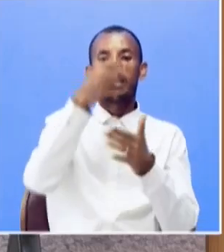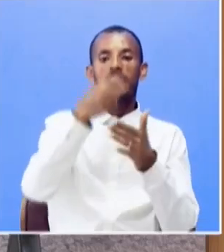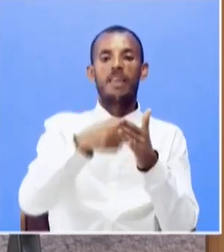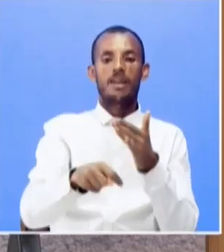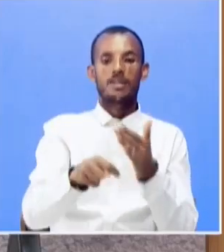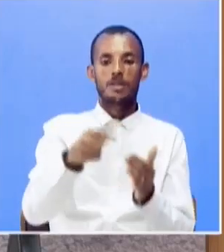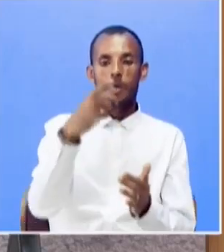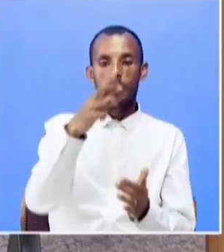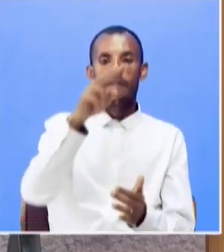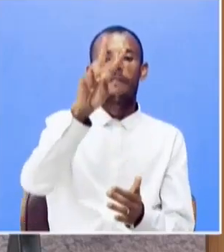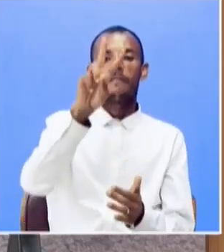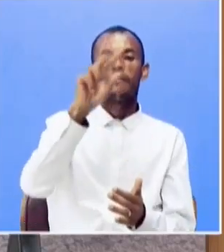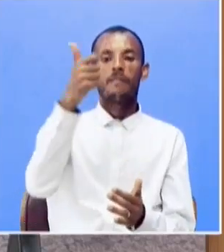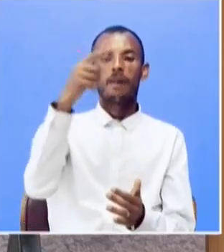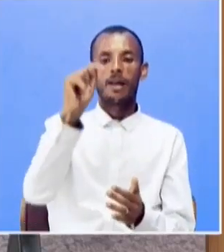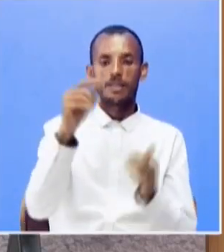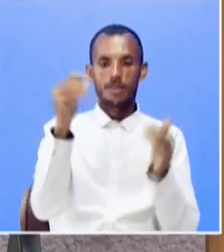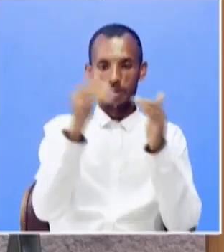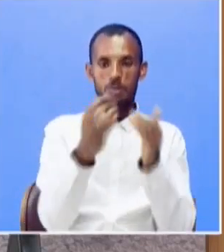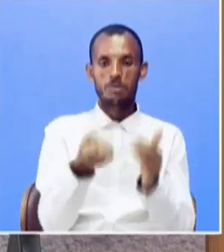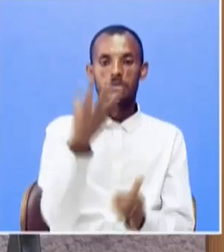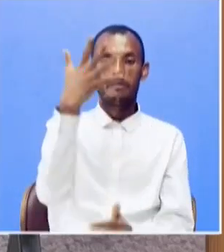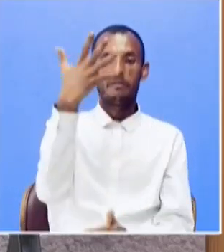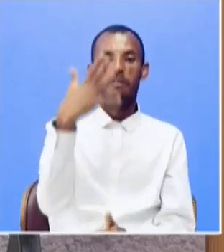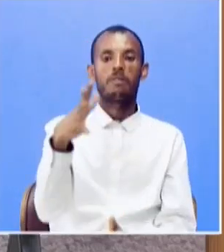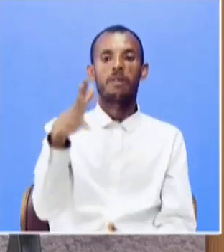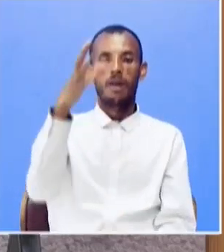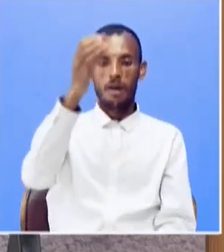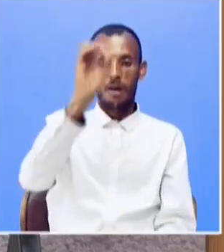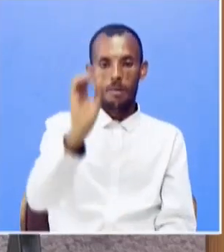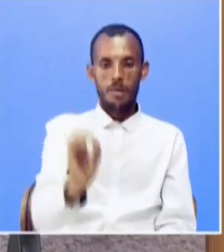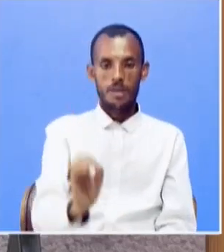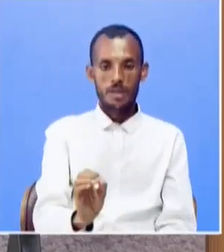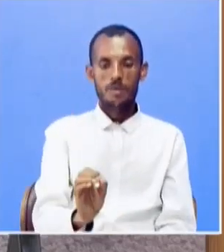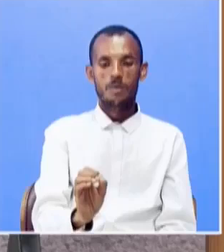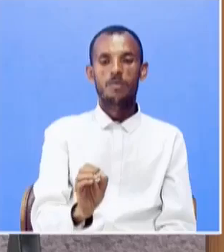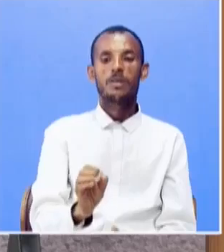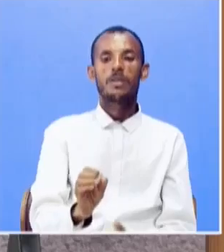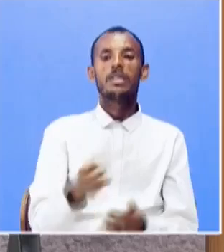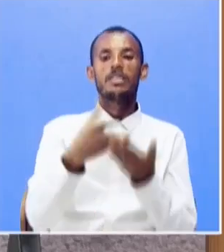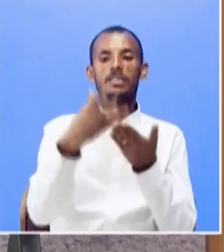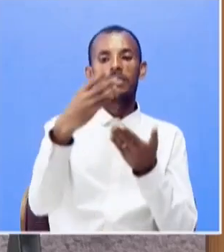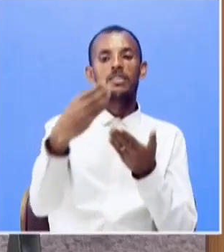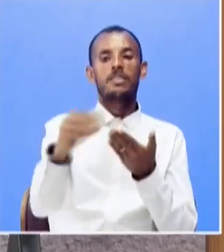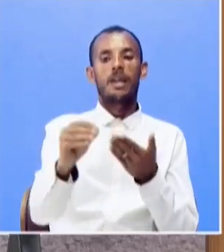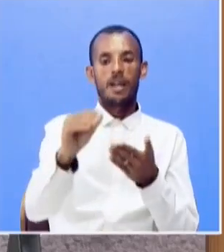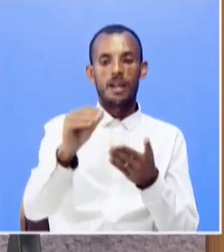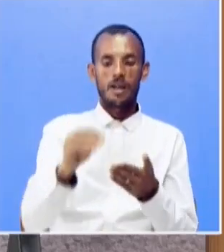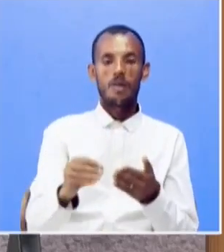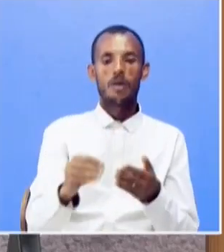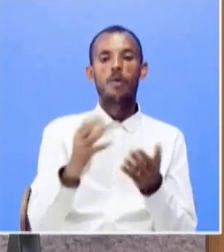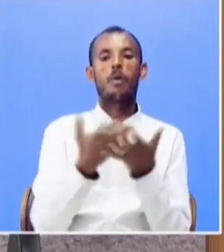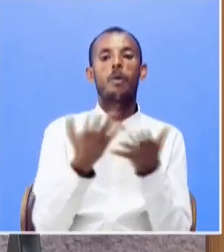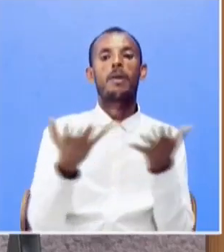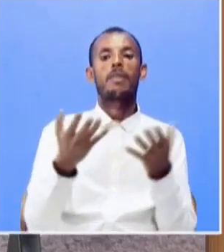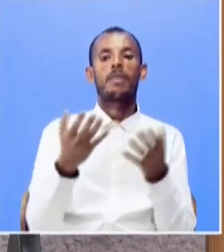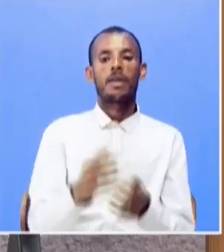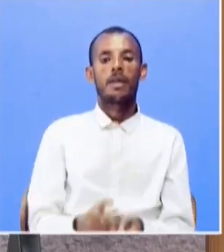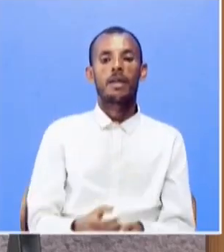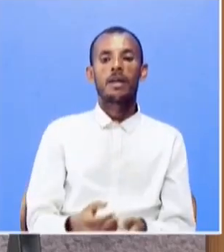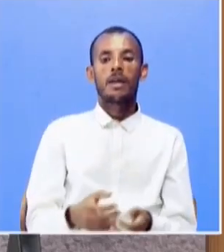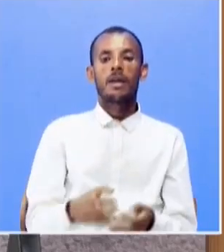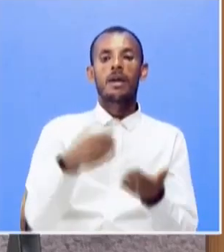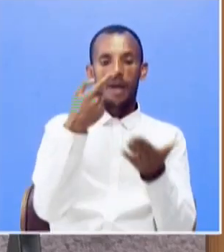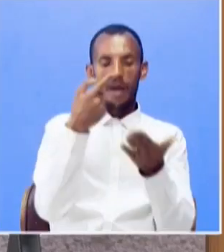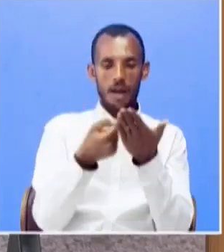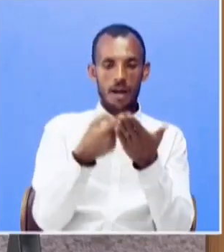or VAT rate is 15% of the cost of or the price of the commodity. Therefore,